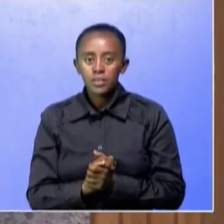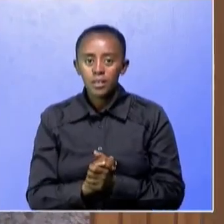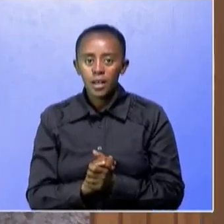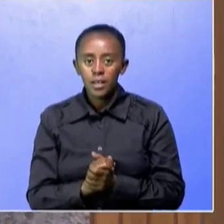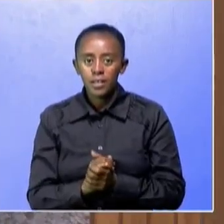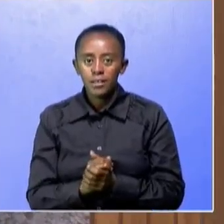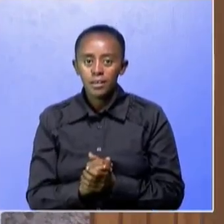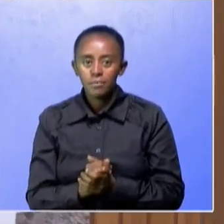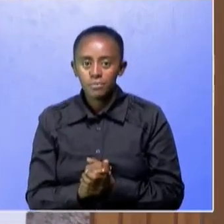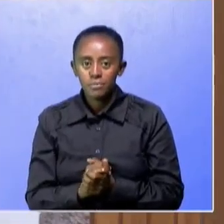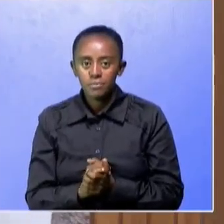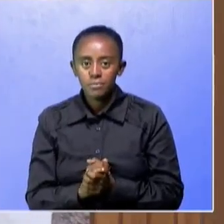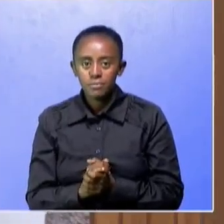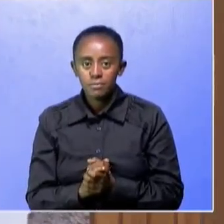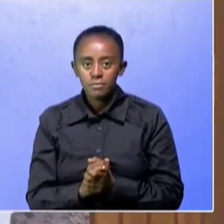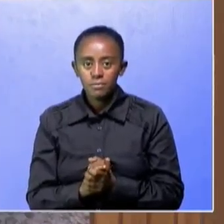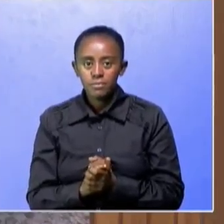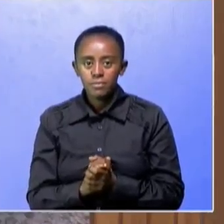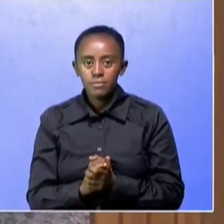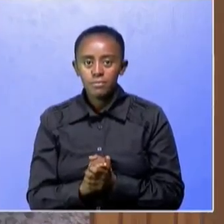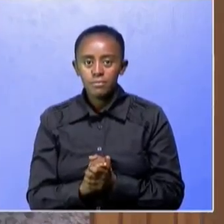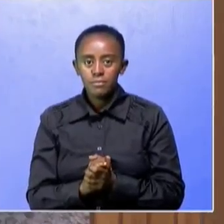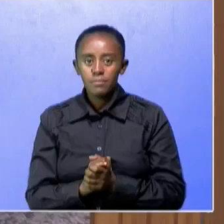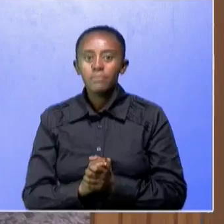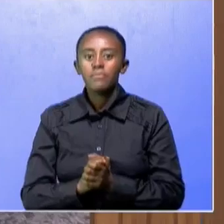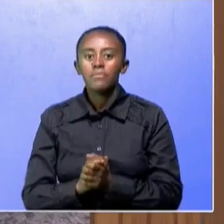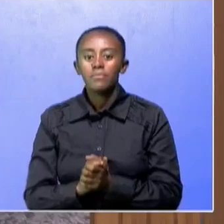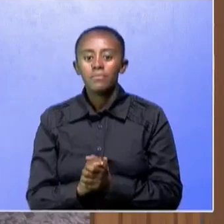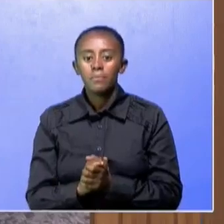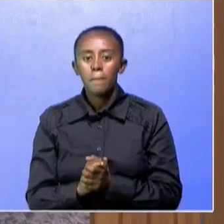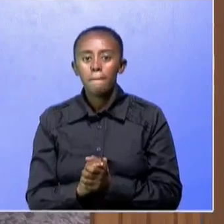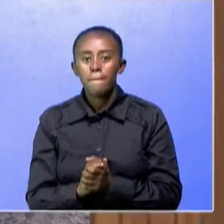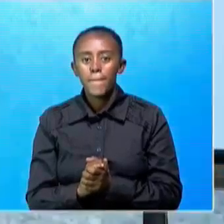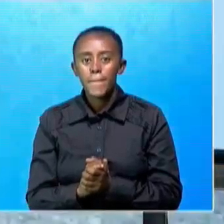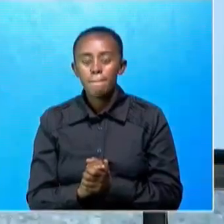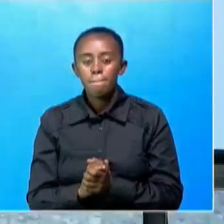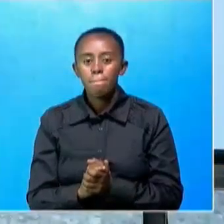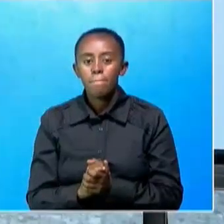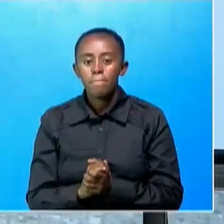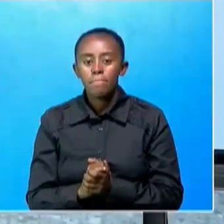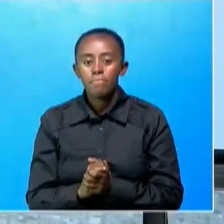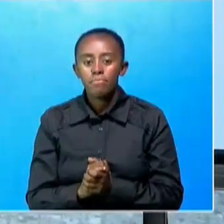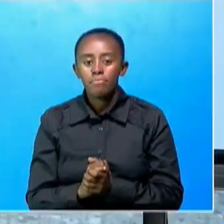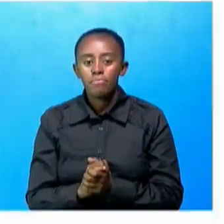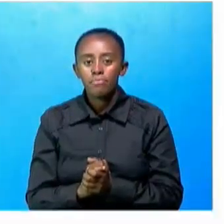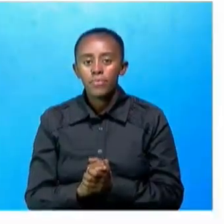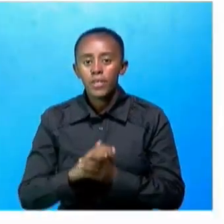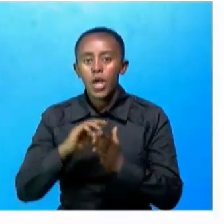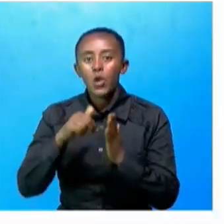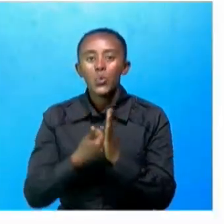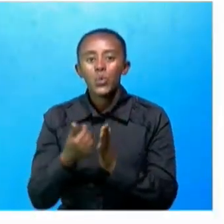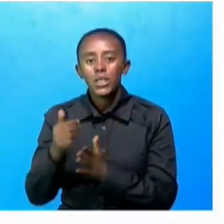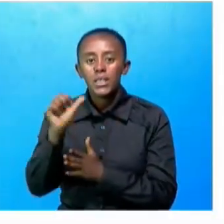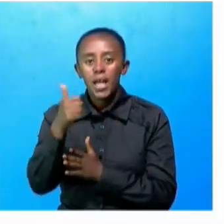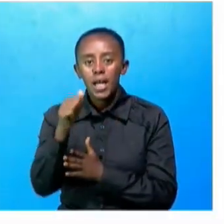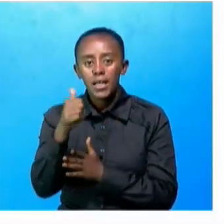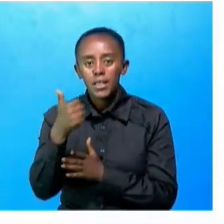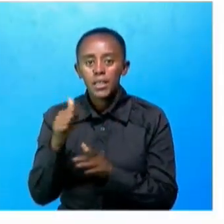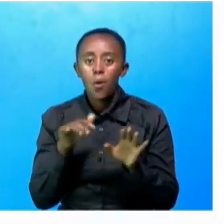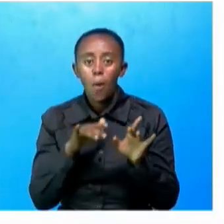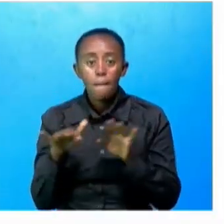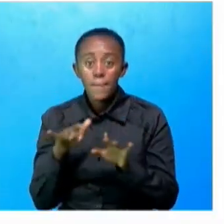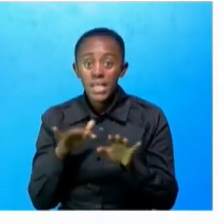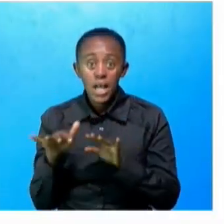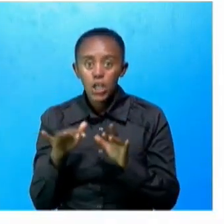is Unit 10, Computer Technology. Unit 10, it's a very